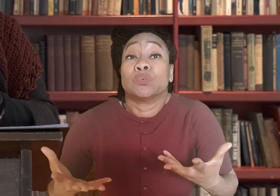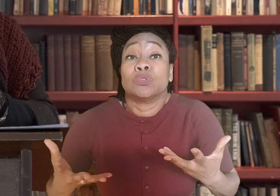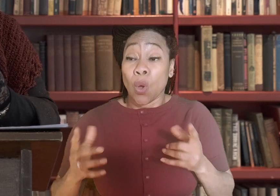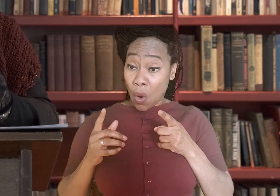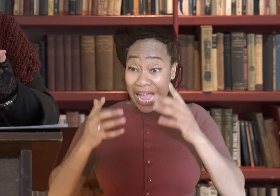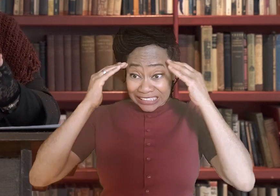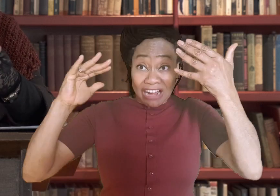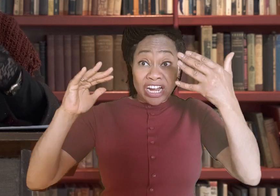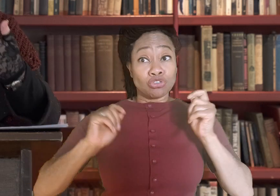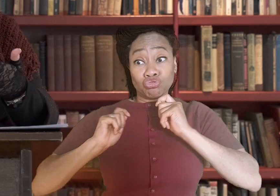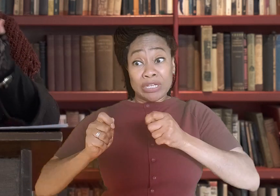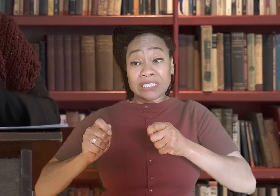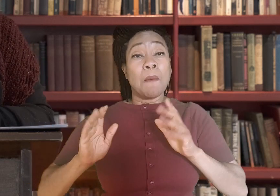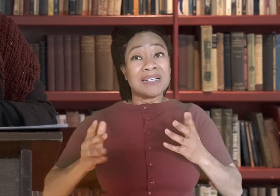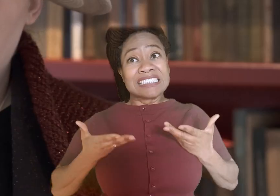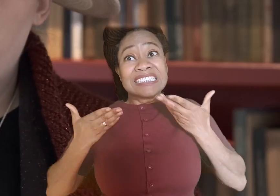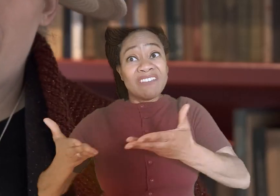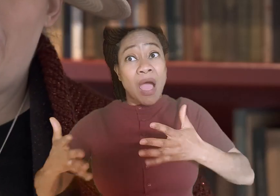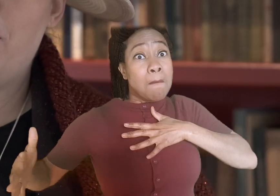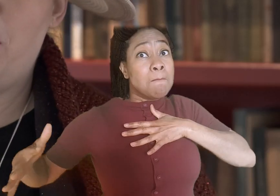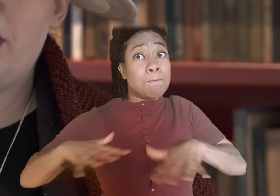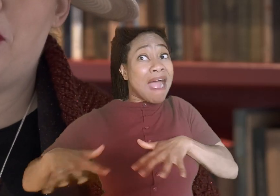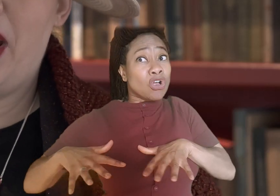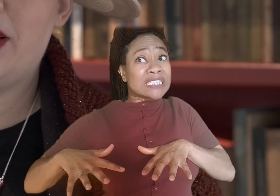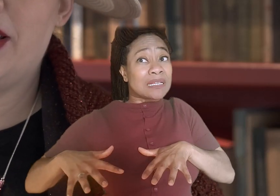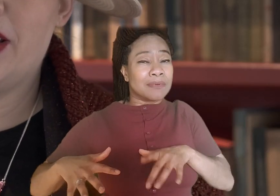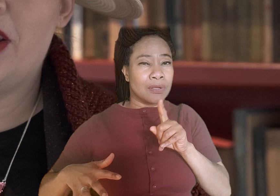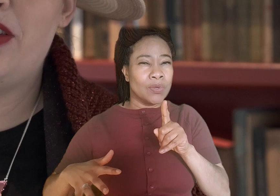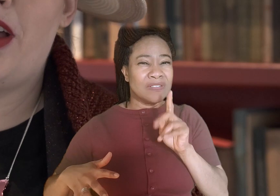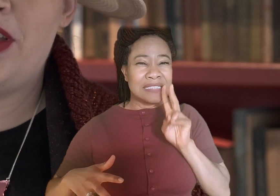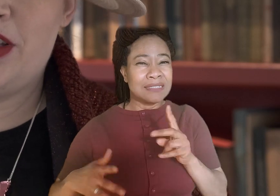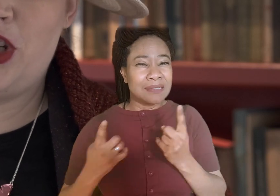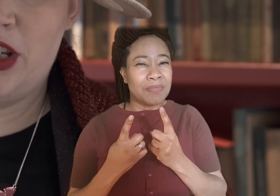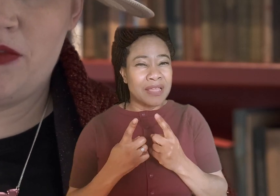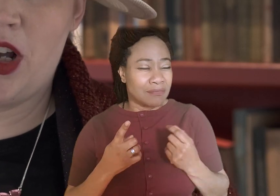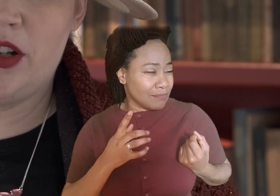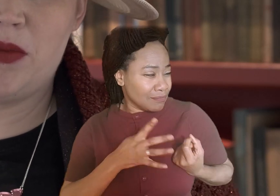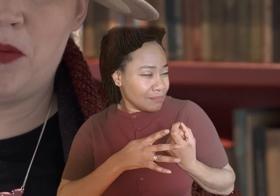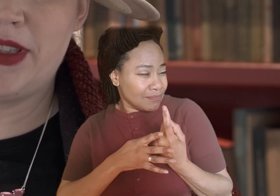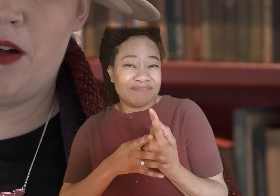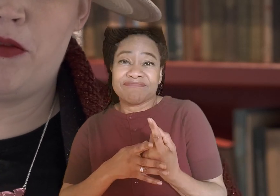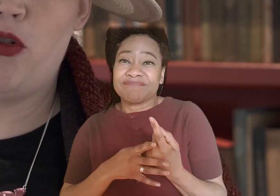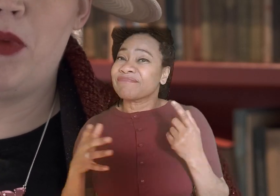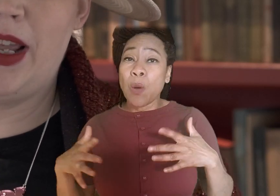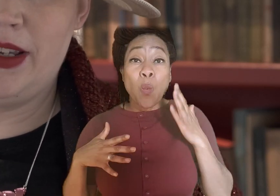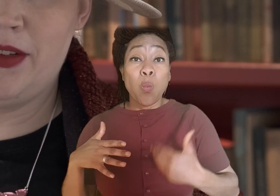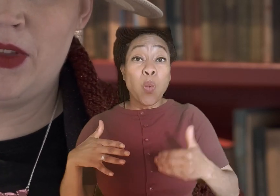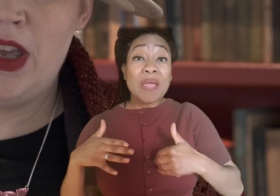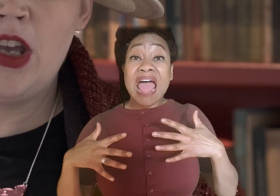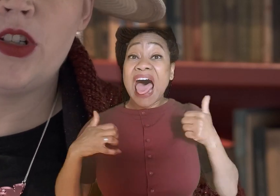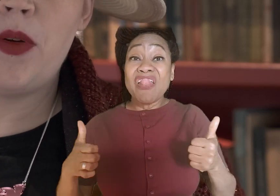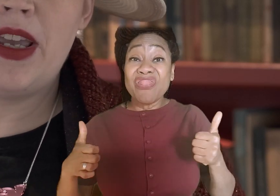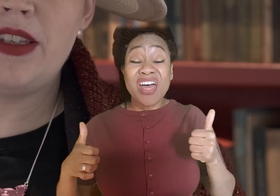hysteric, one must give her a paroxysm. You will have noticed a pattern here that nothing has changed in regard to women's health for